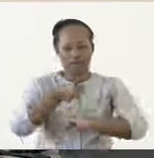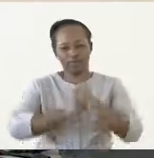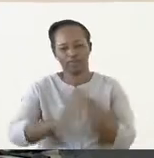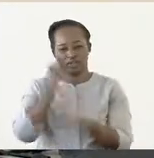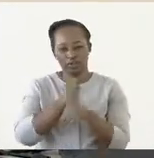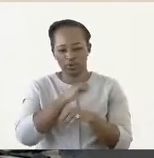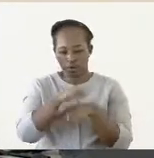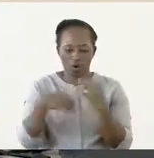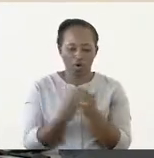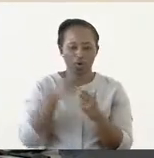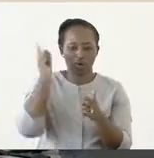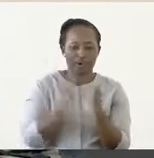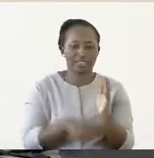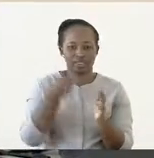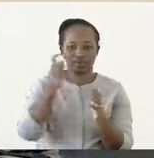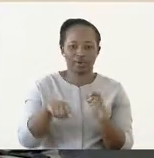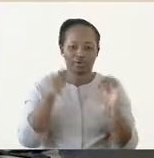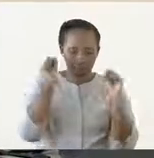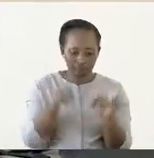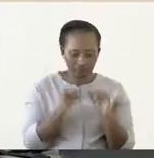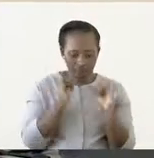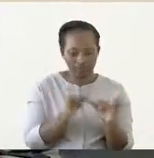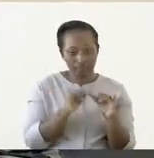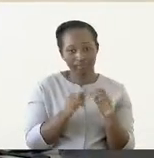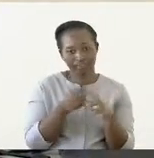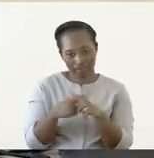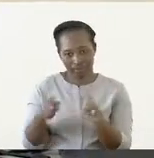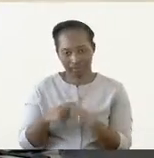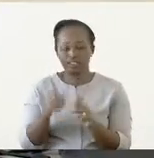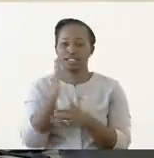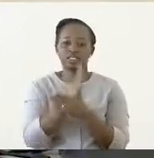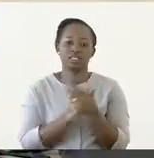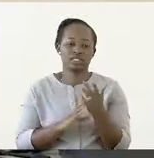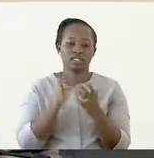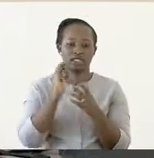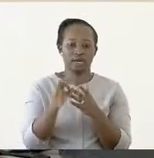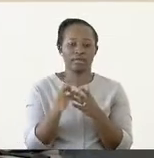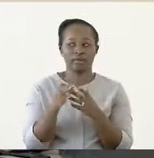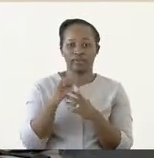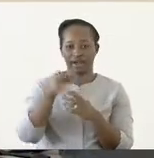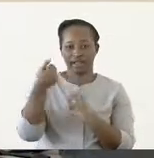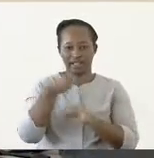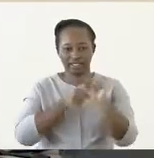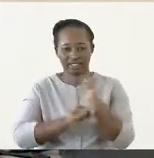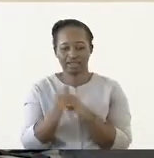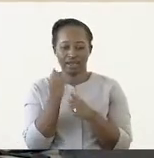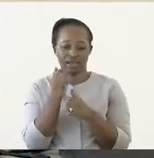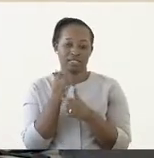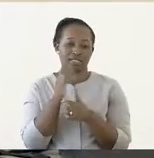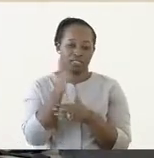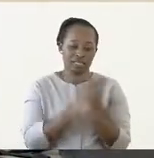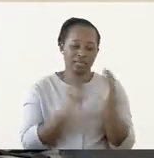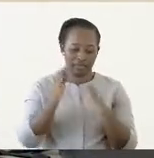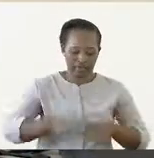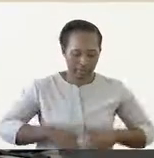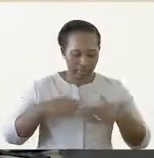required in order to maintain the internal environment so that some of the body activities, some of the body metabolism should